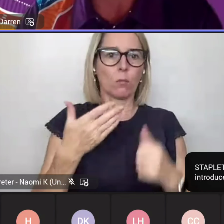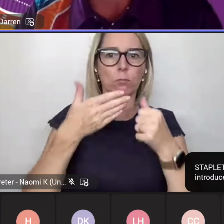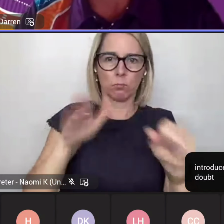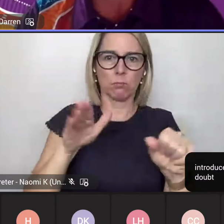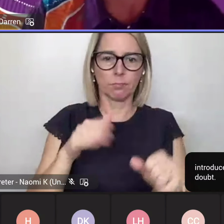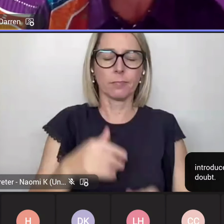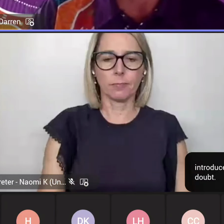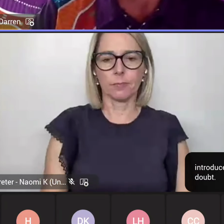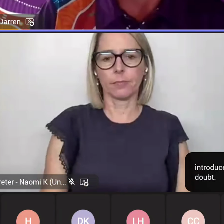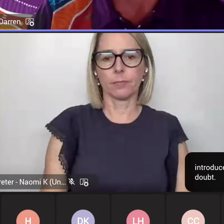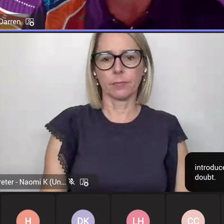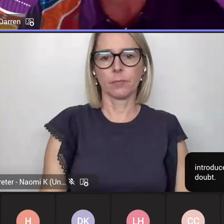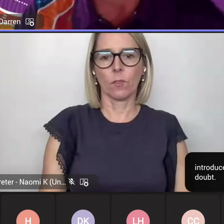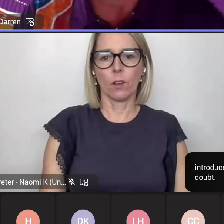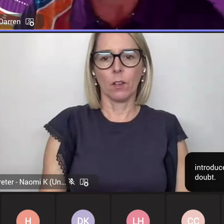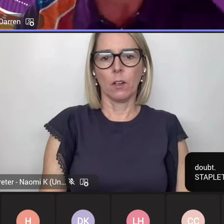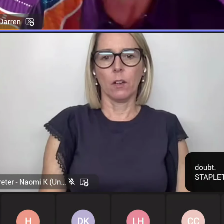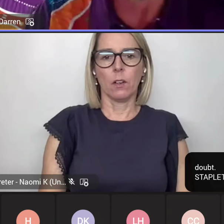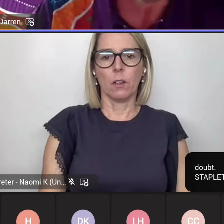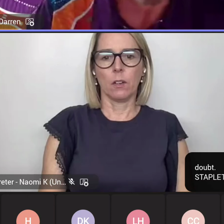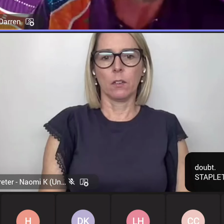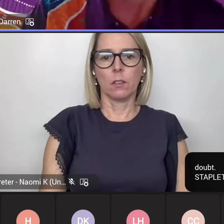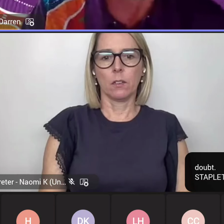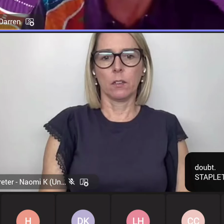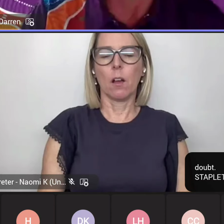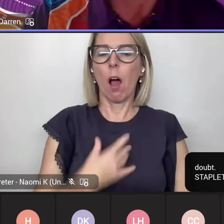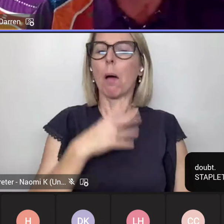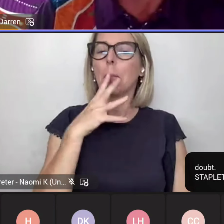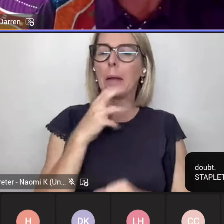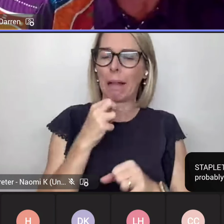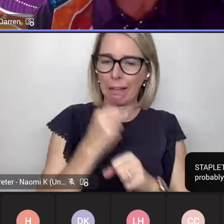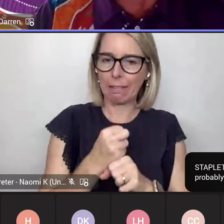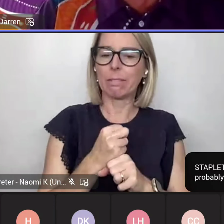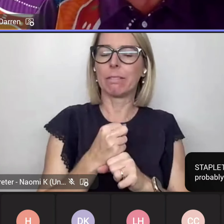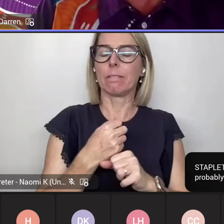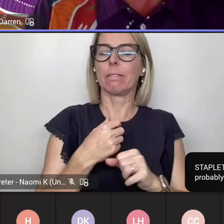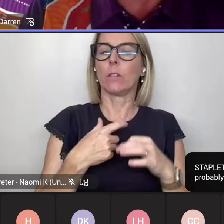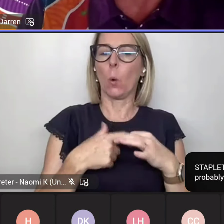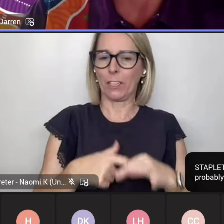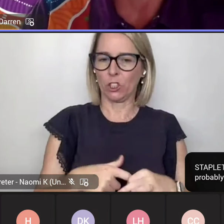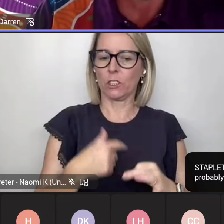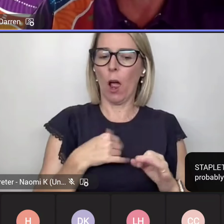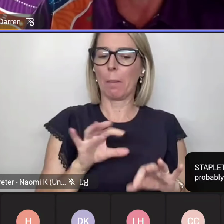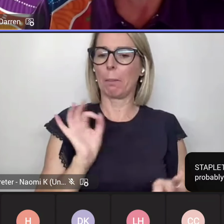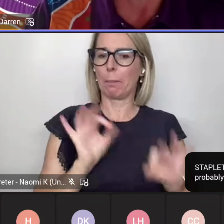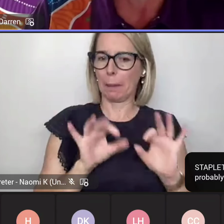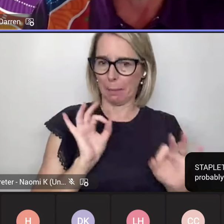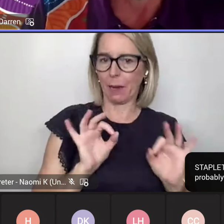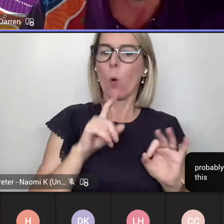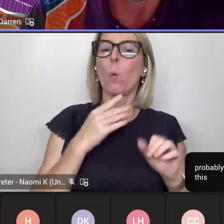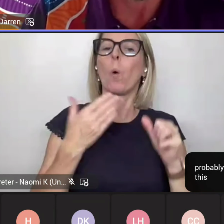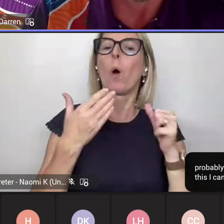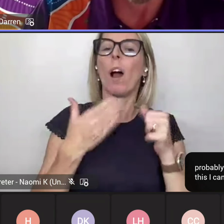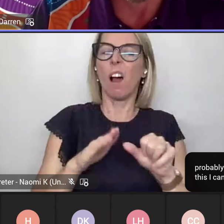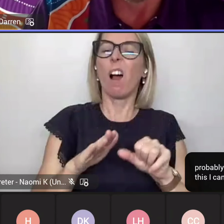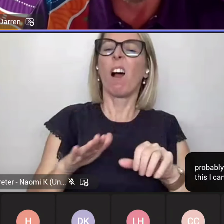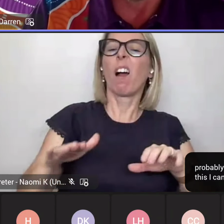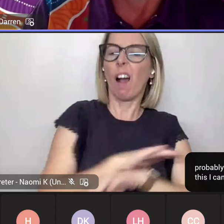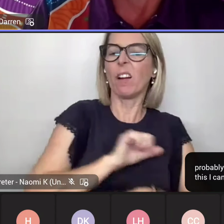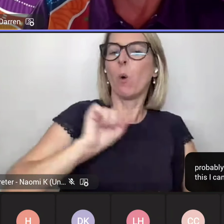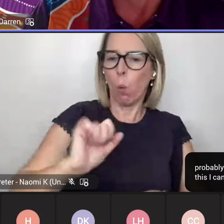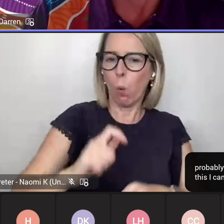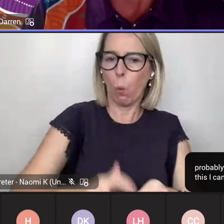because no doubt they will answer a lot of the questions that you probably already do have. And if we do have time at the end of this, I can go into